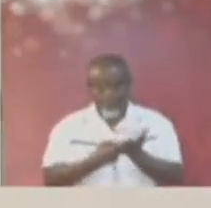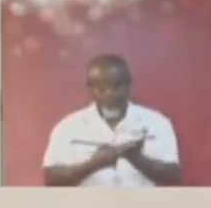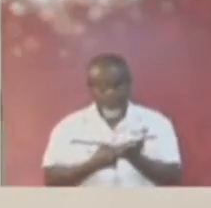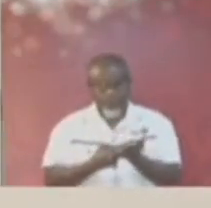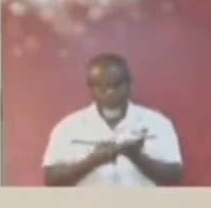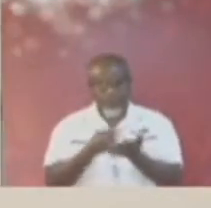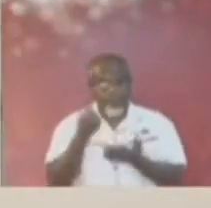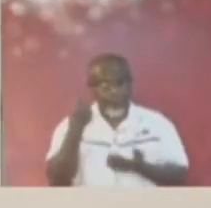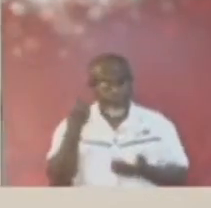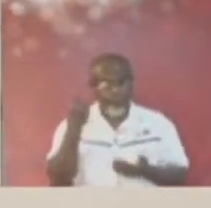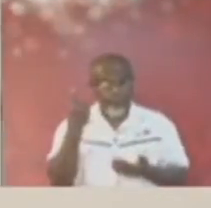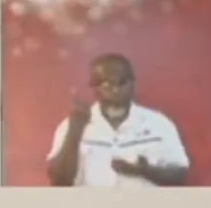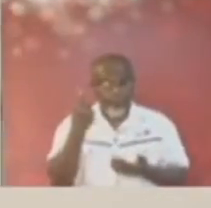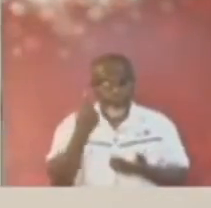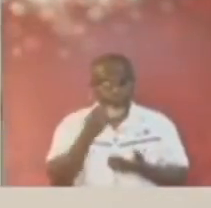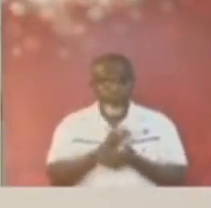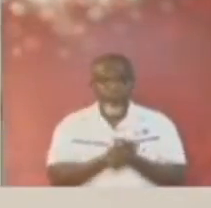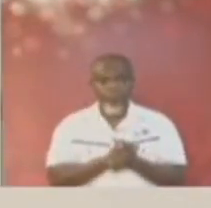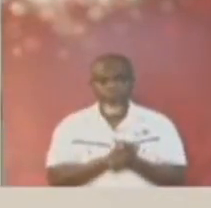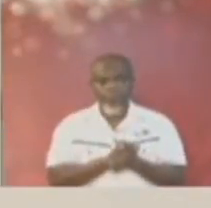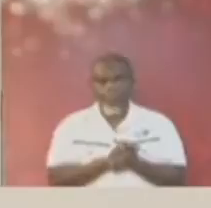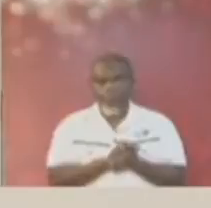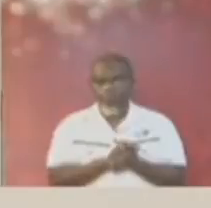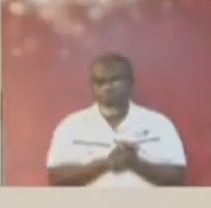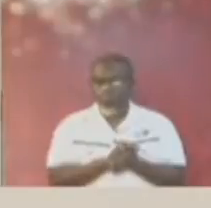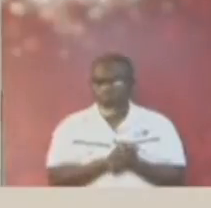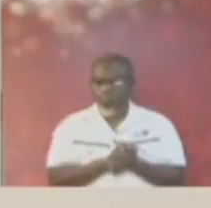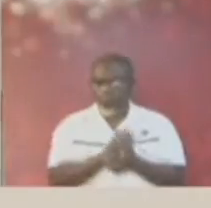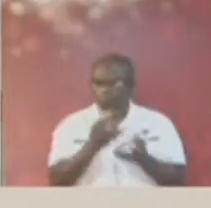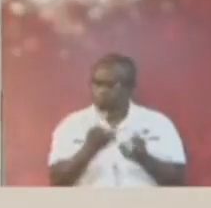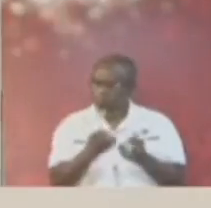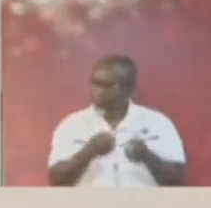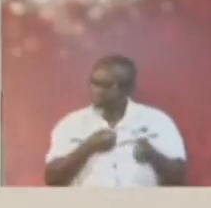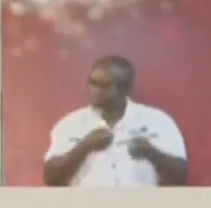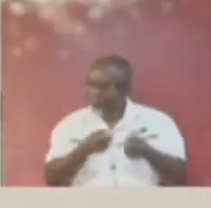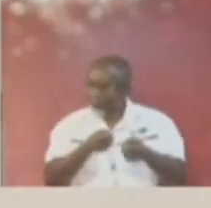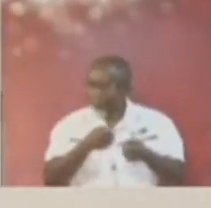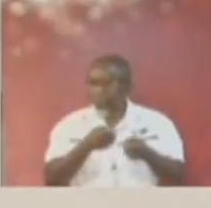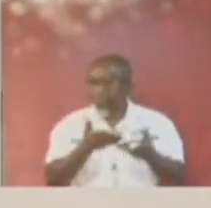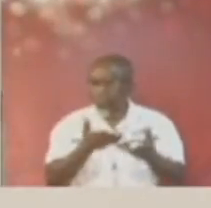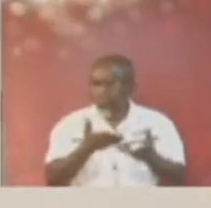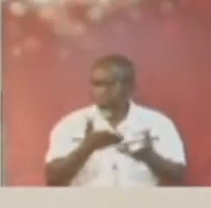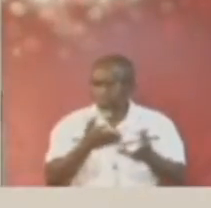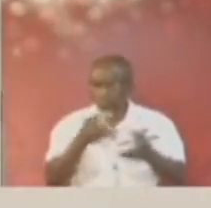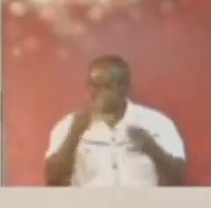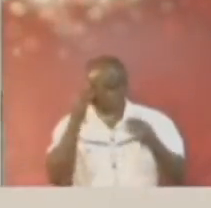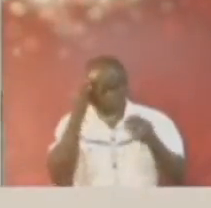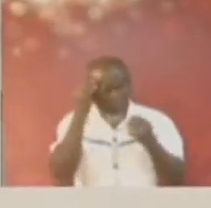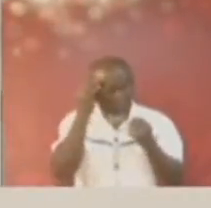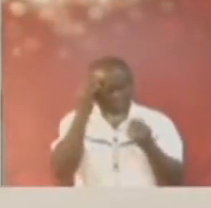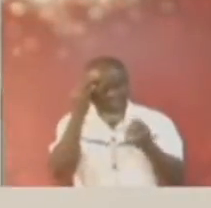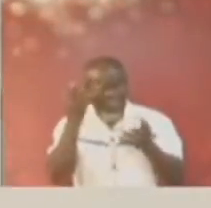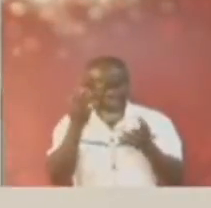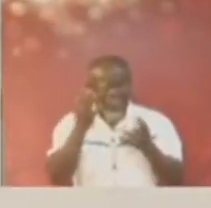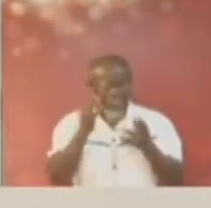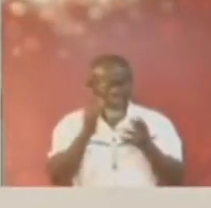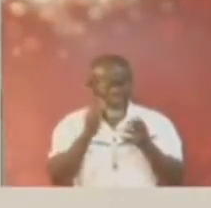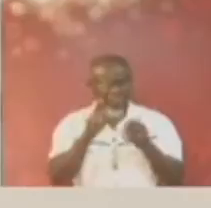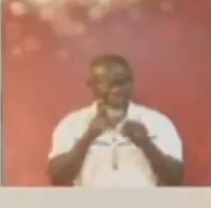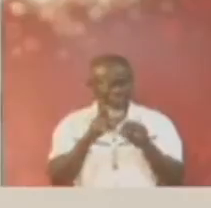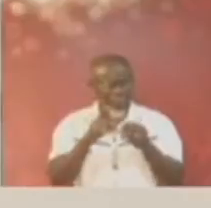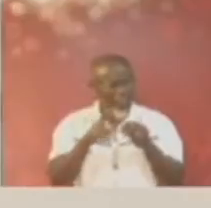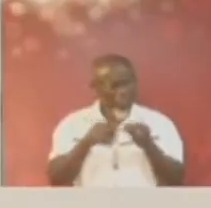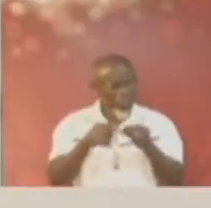manage both some concerns and some expectations around this story of the passenger having